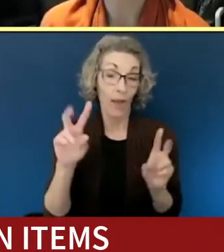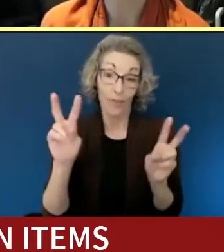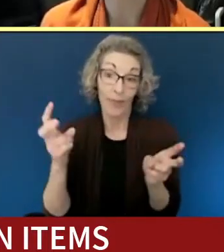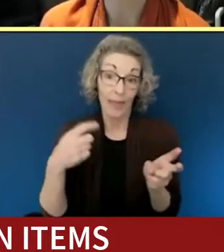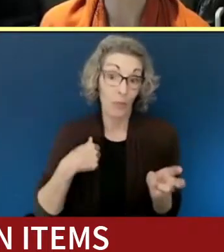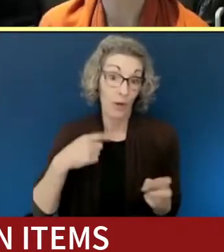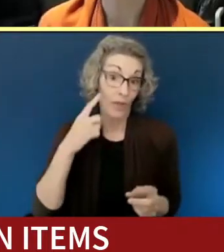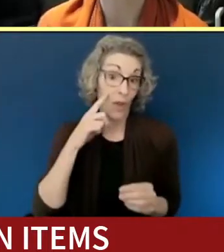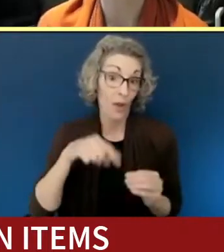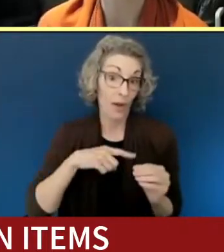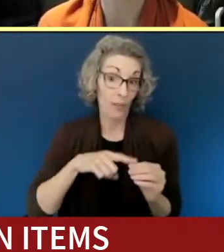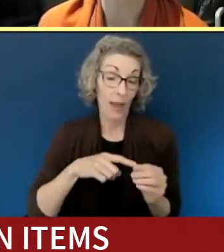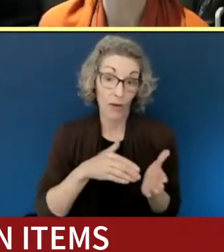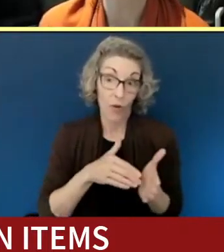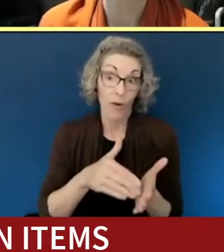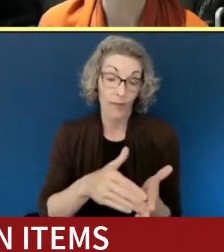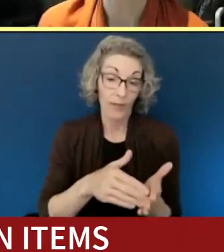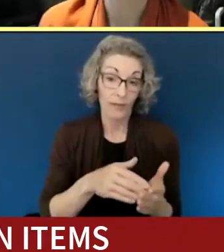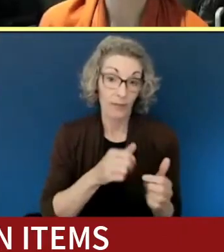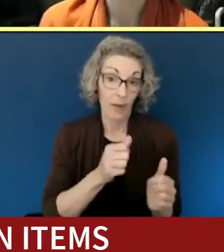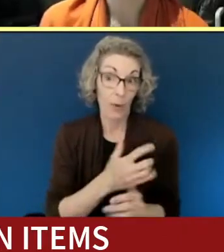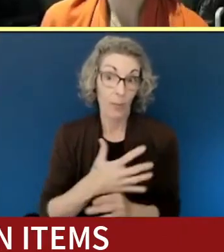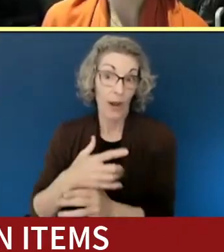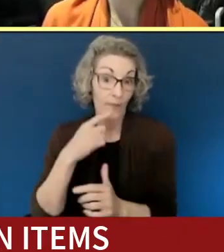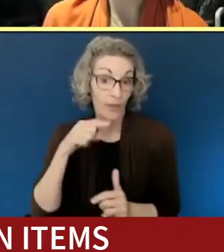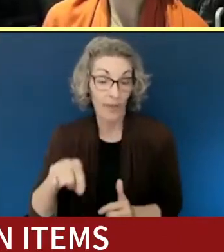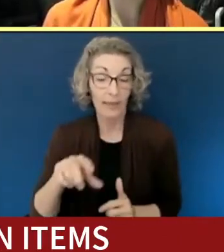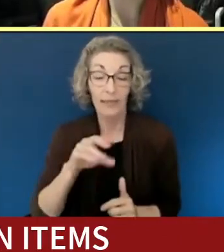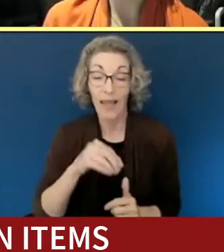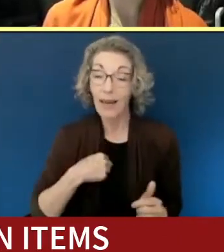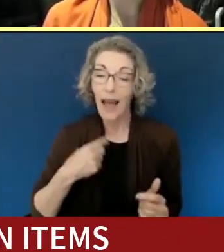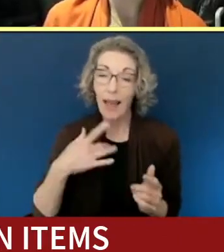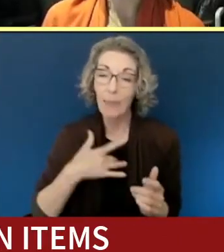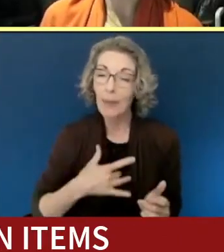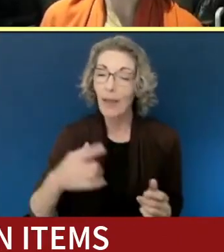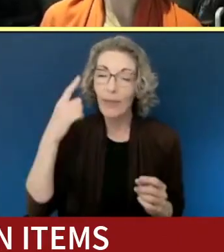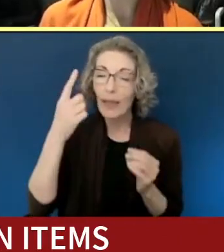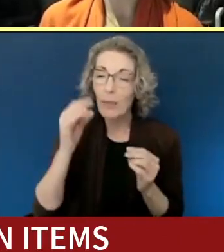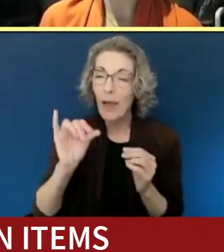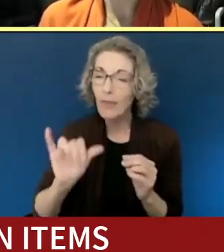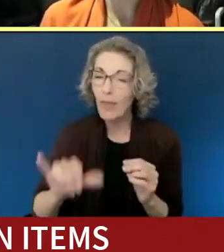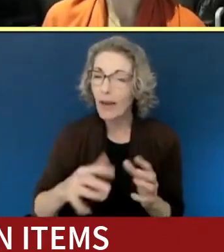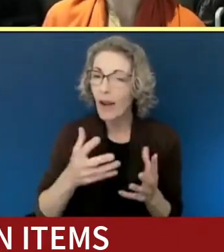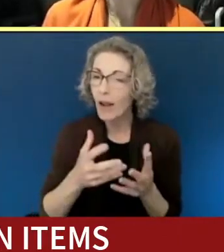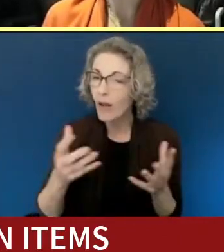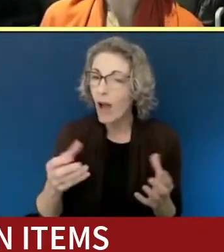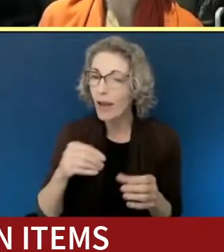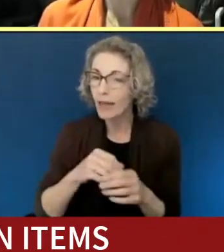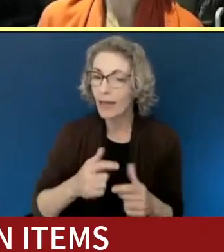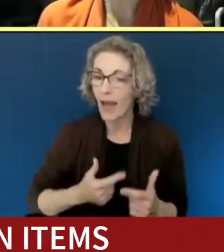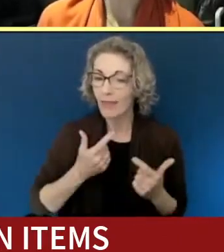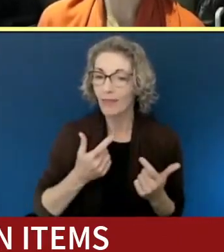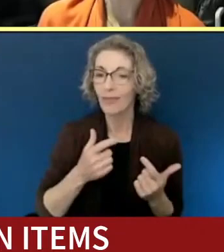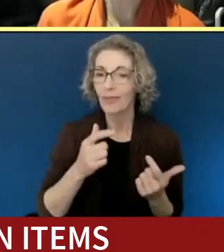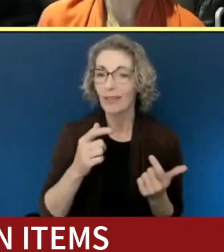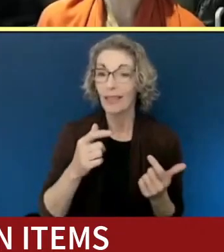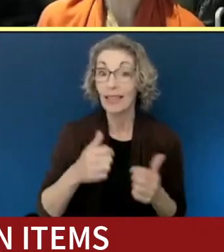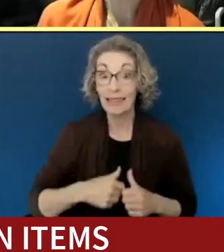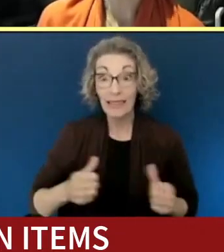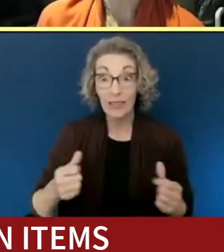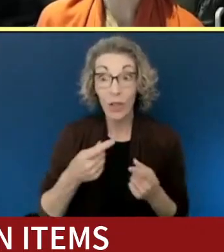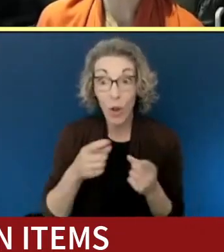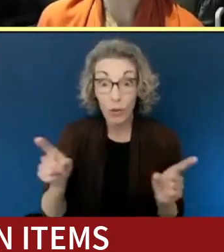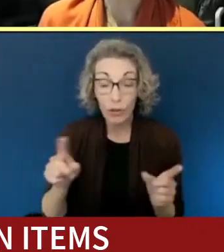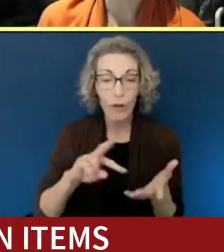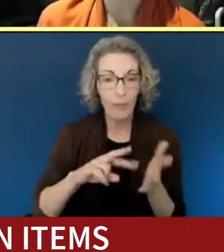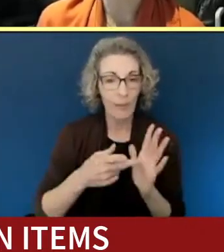in preparing for this, and that I think about a lot in my life, is that relationship piece.